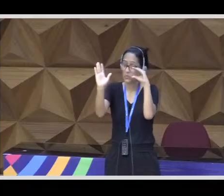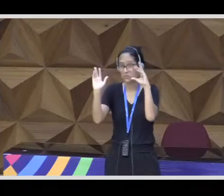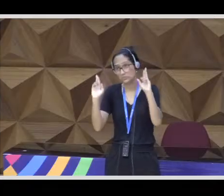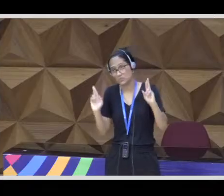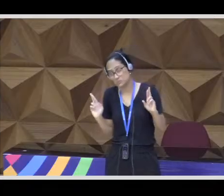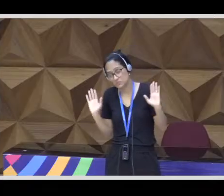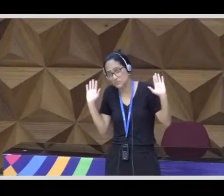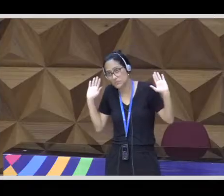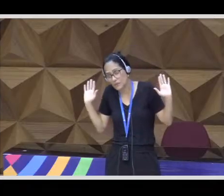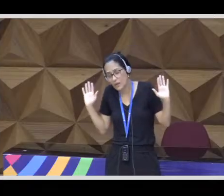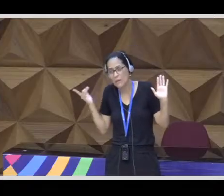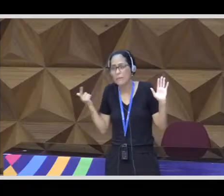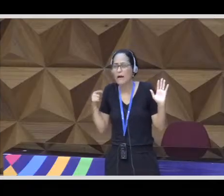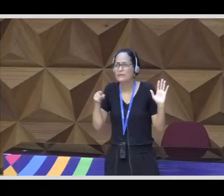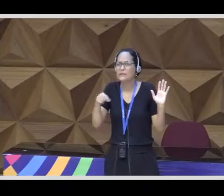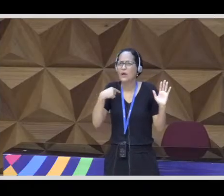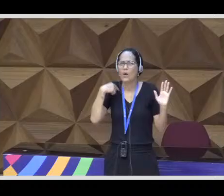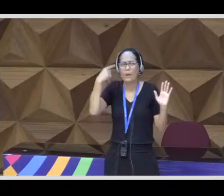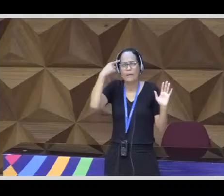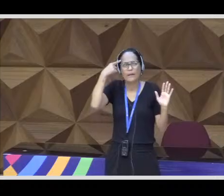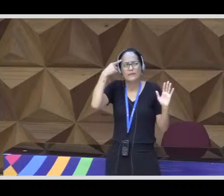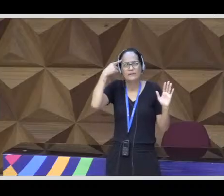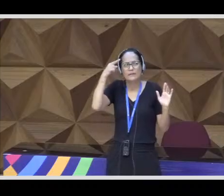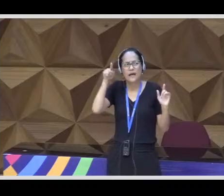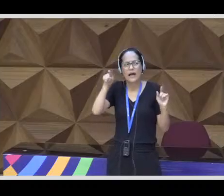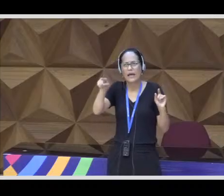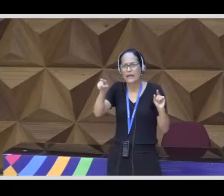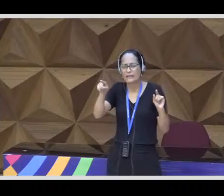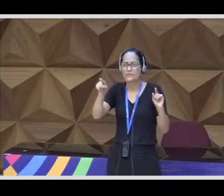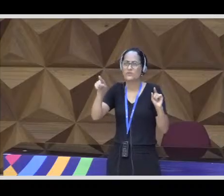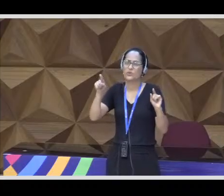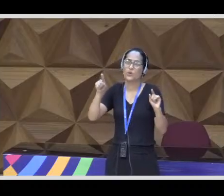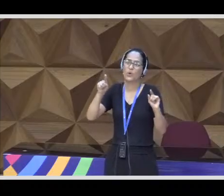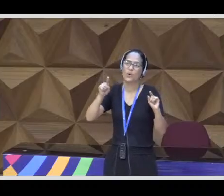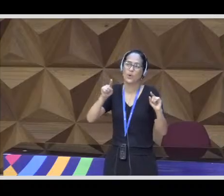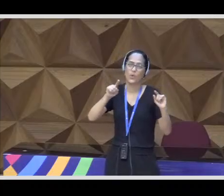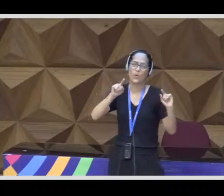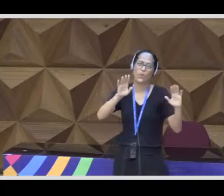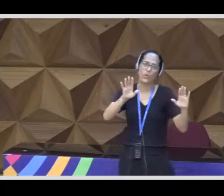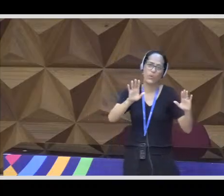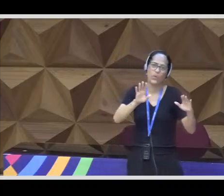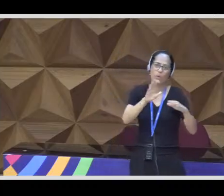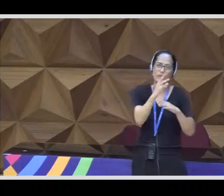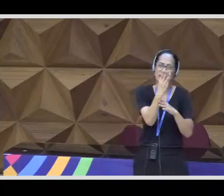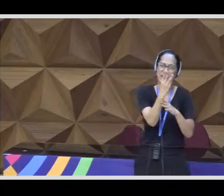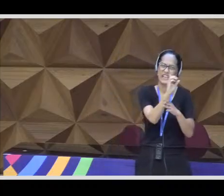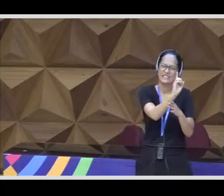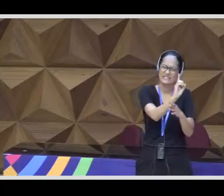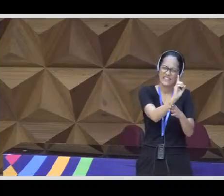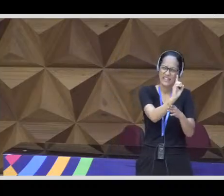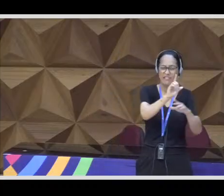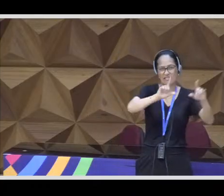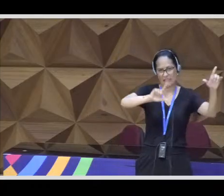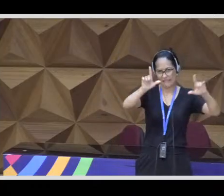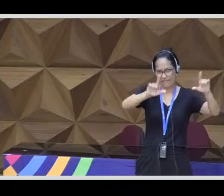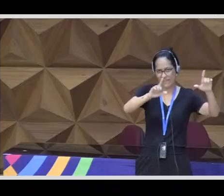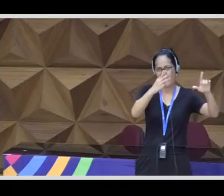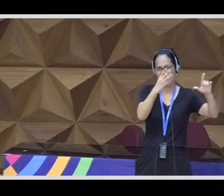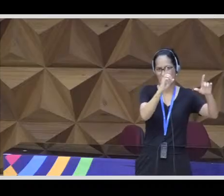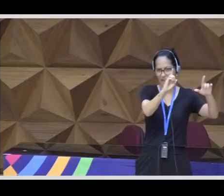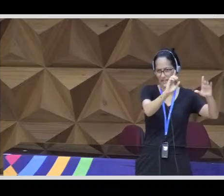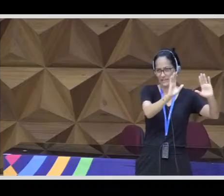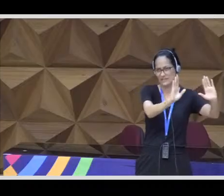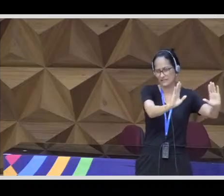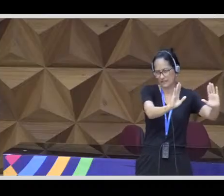reflect a bit on the parallel between a 3D, because eventually we know that 3D TVs didn't work. They were a failure, and so I